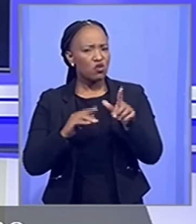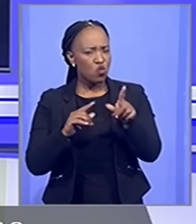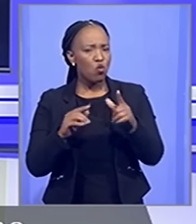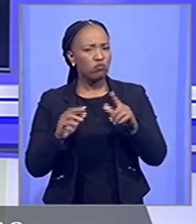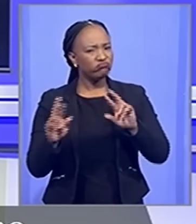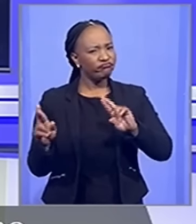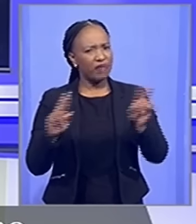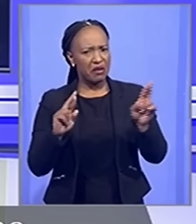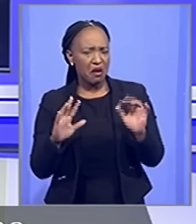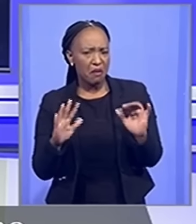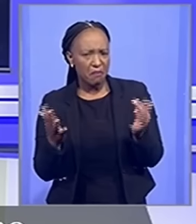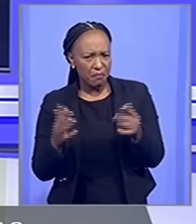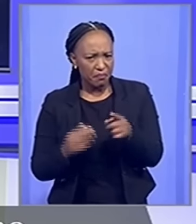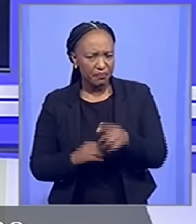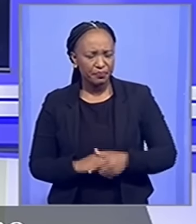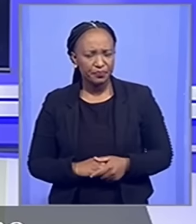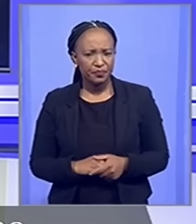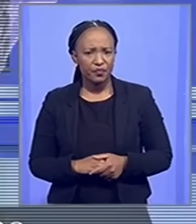le IEC.